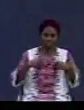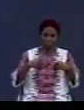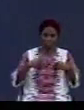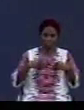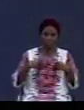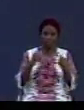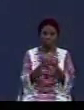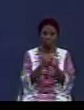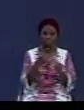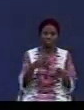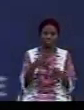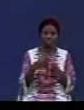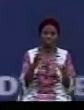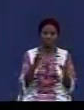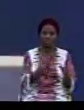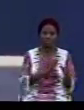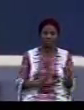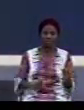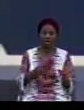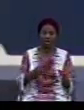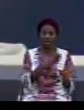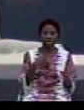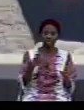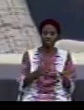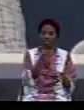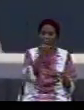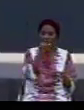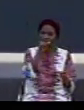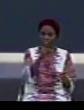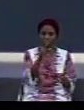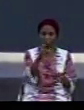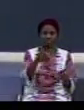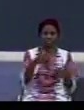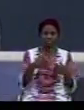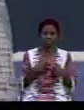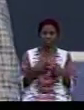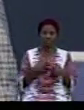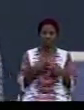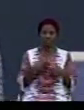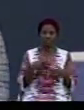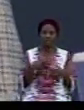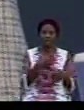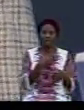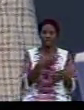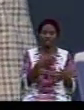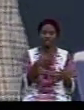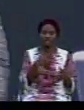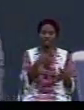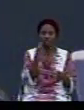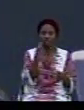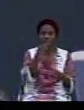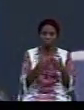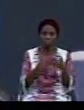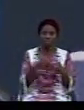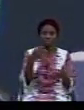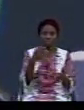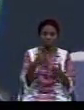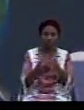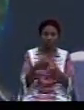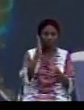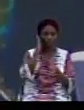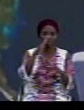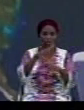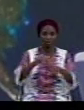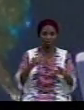the assurance you have that whosoever shall call on the name of the Lord shall